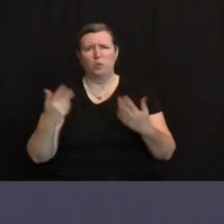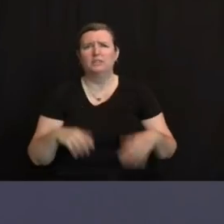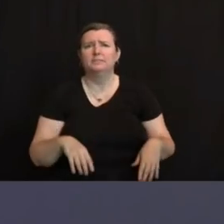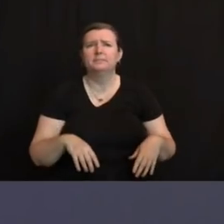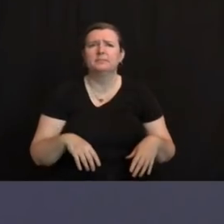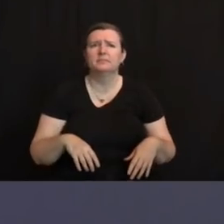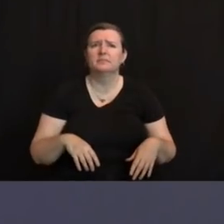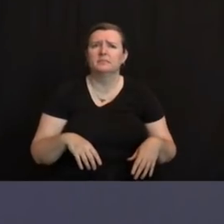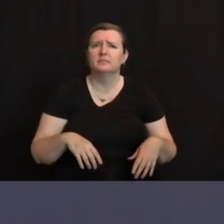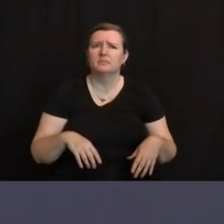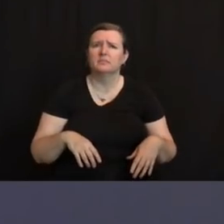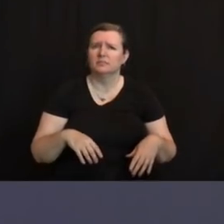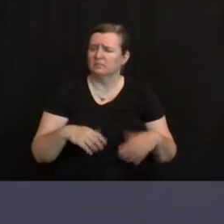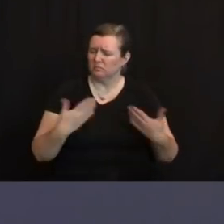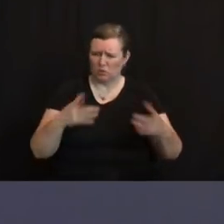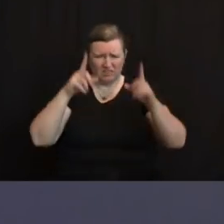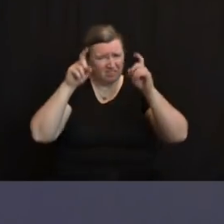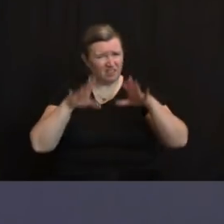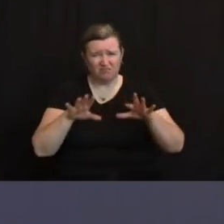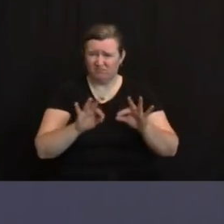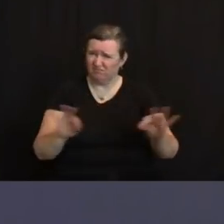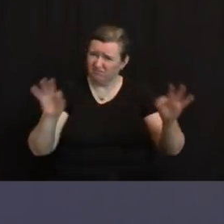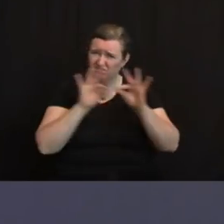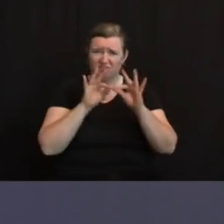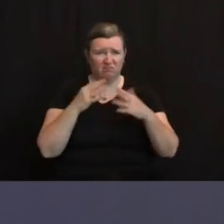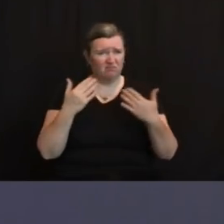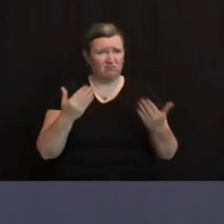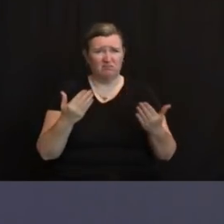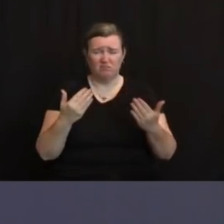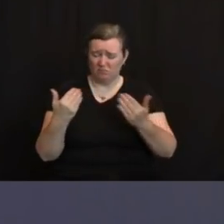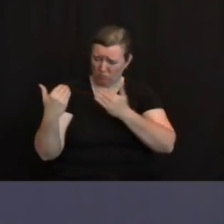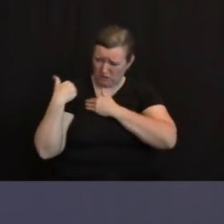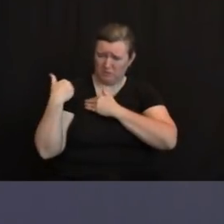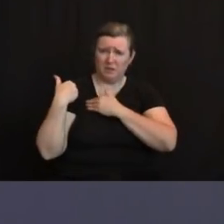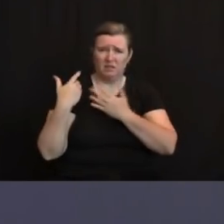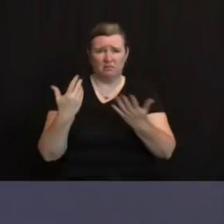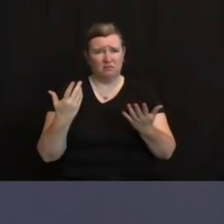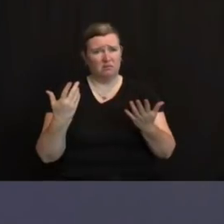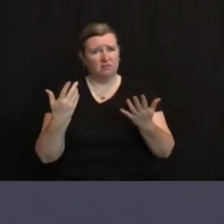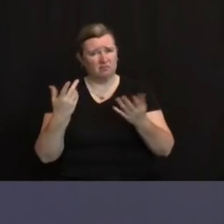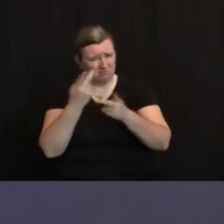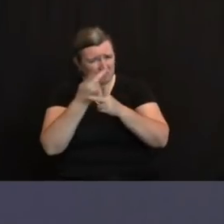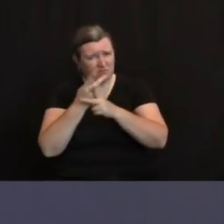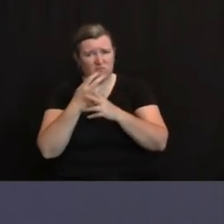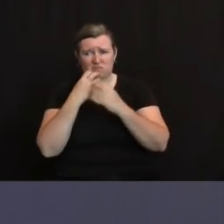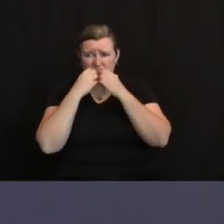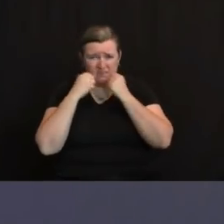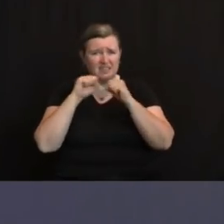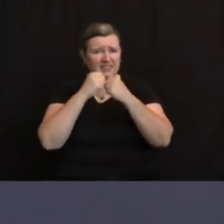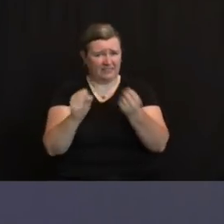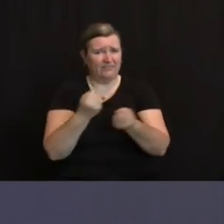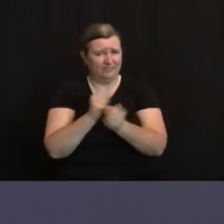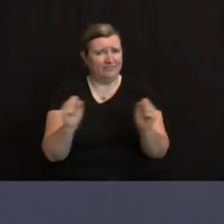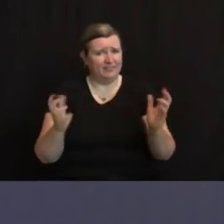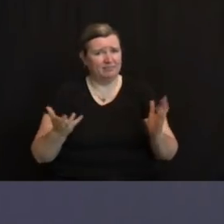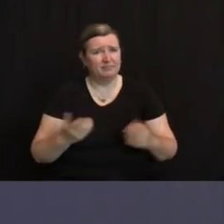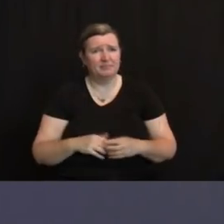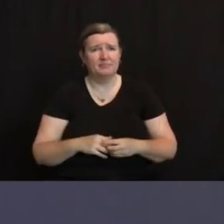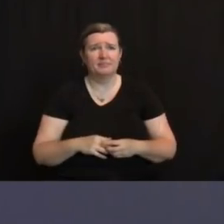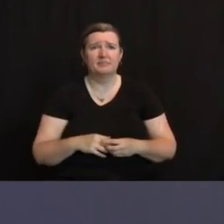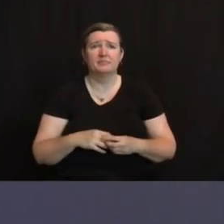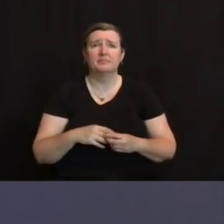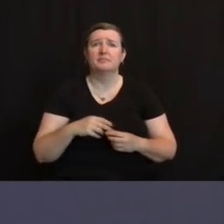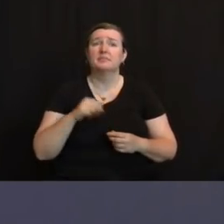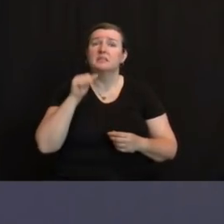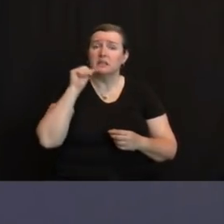own, get yourself tested. And then, so that's specific to that. And then repeat what I said